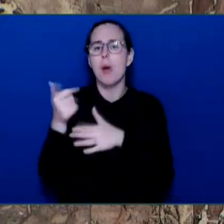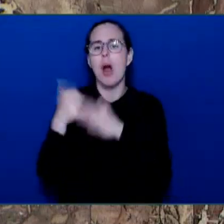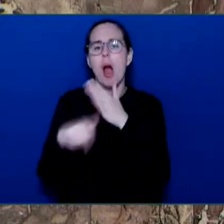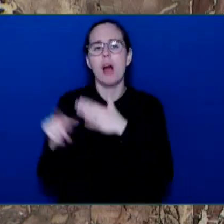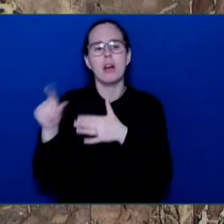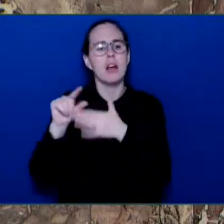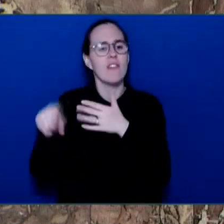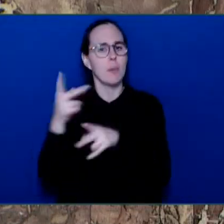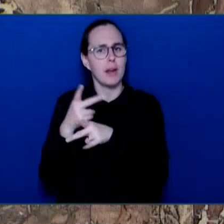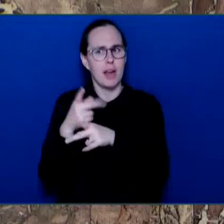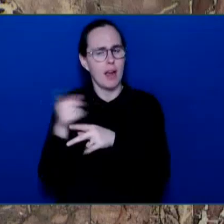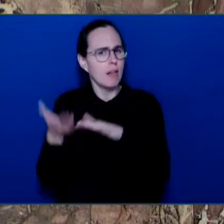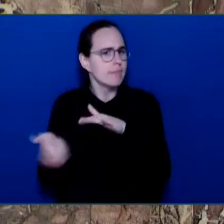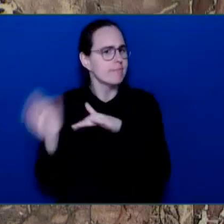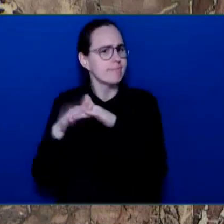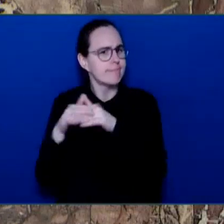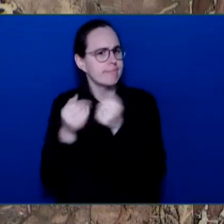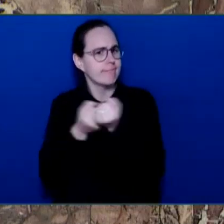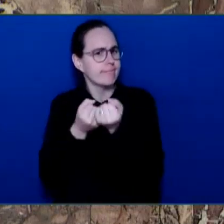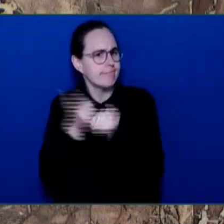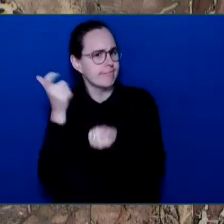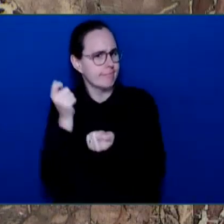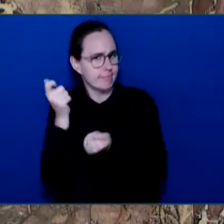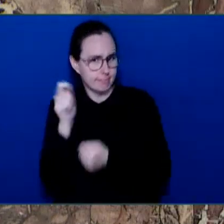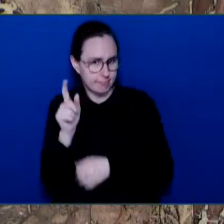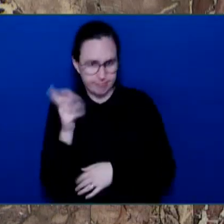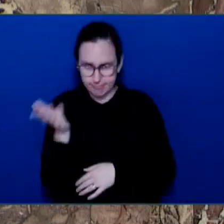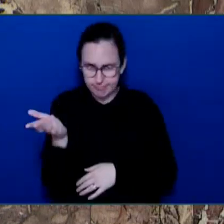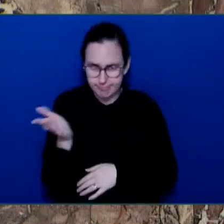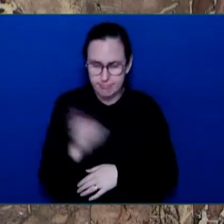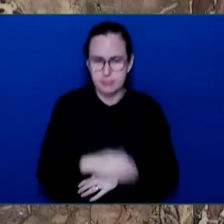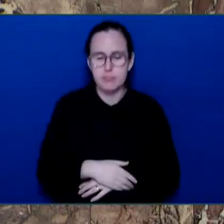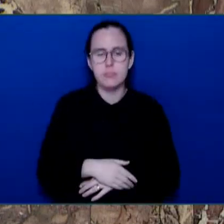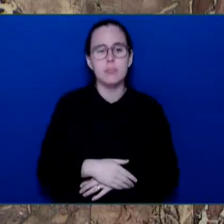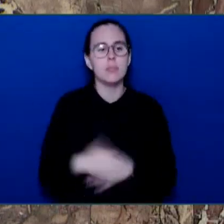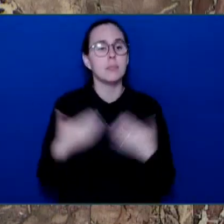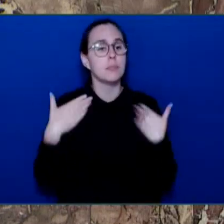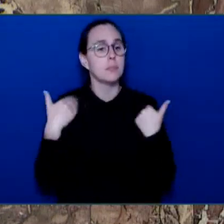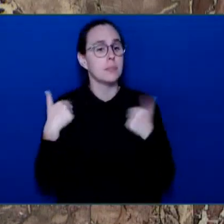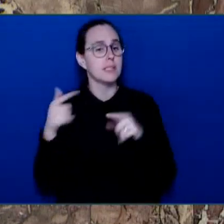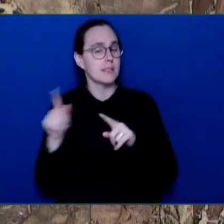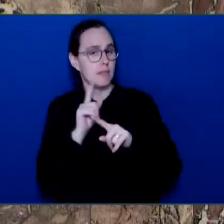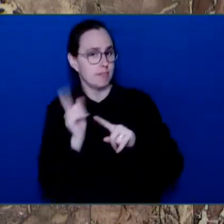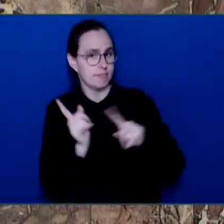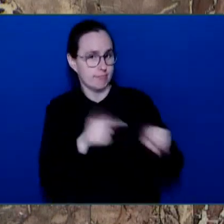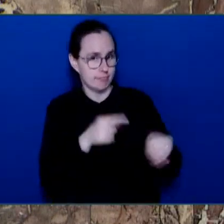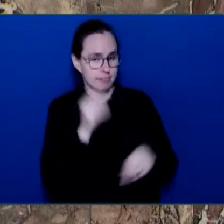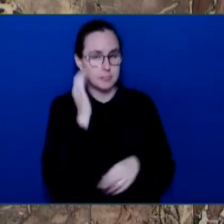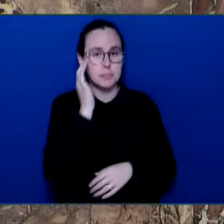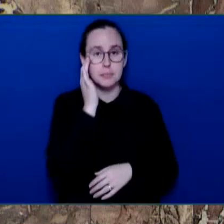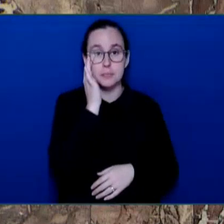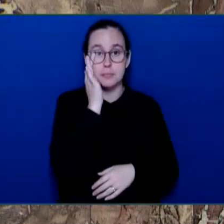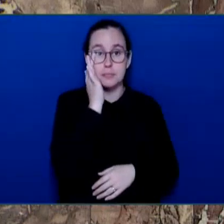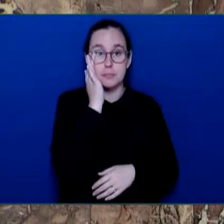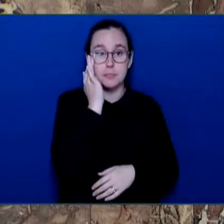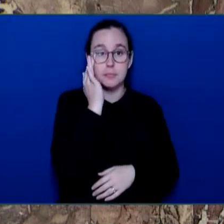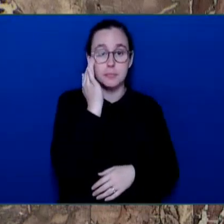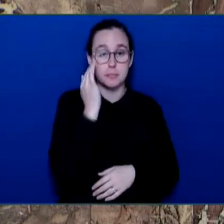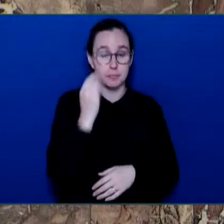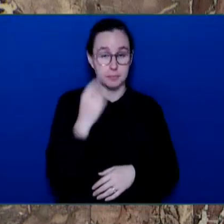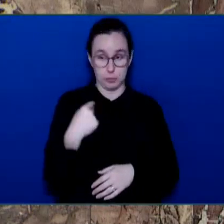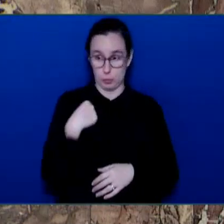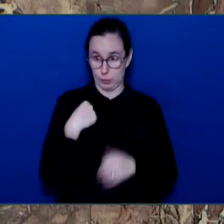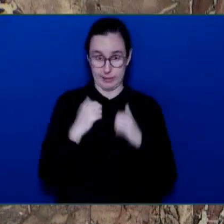have a poverty reduction strategy was something that we remedied when we first formed government. We have been implementing across government,